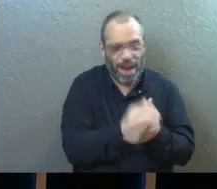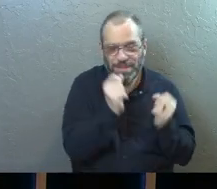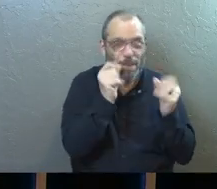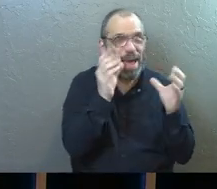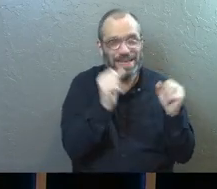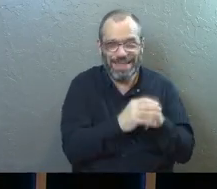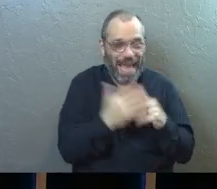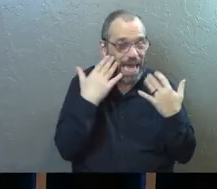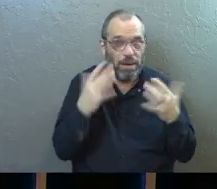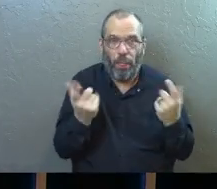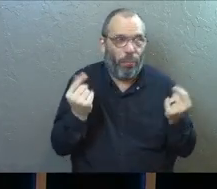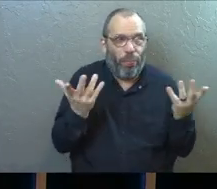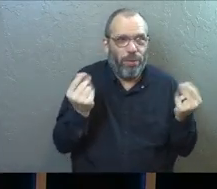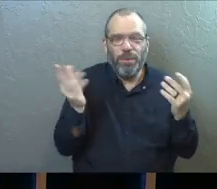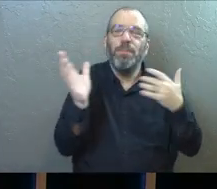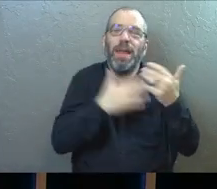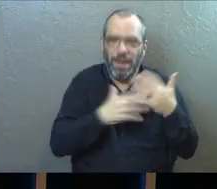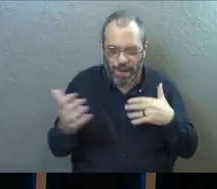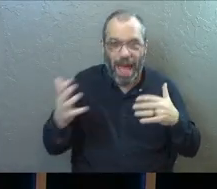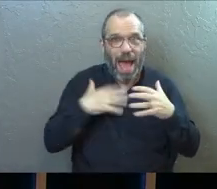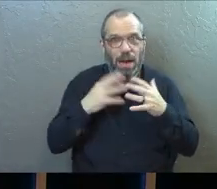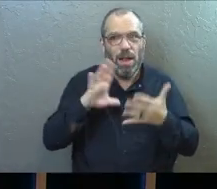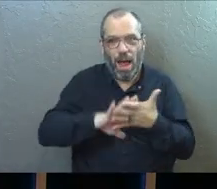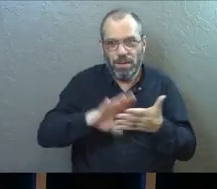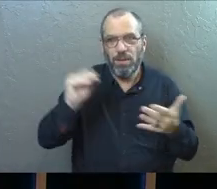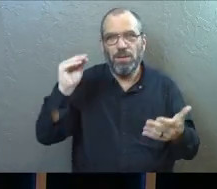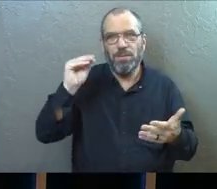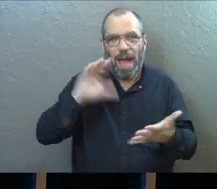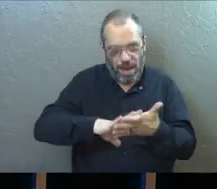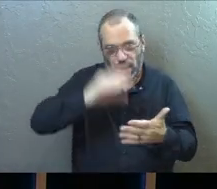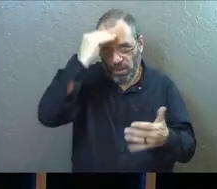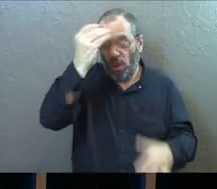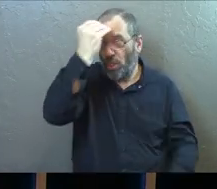had no idea what I was doing, okay? I had a lot to learn, still do.